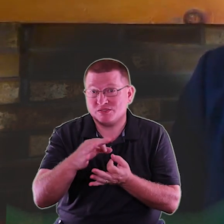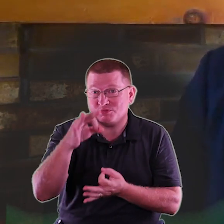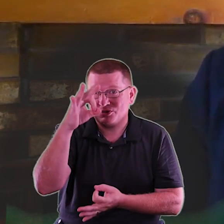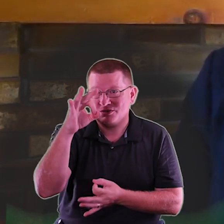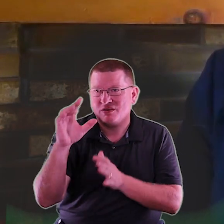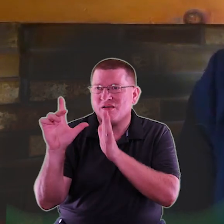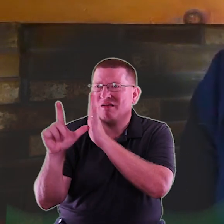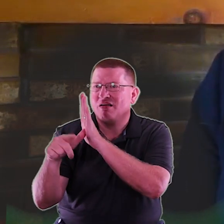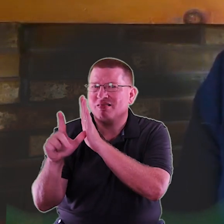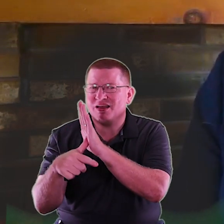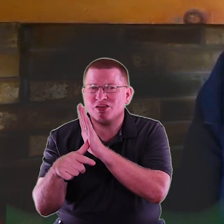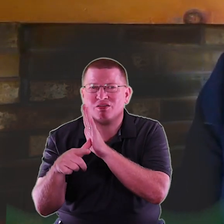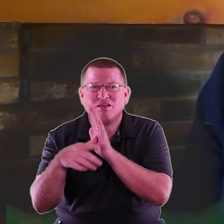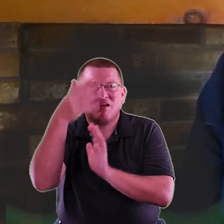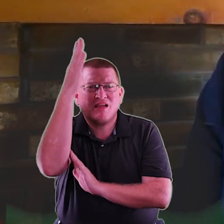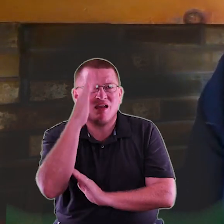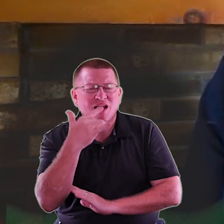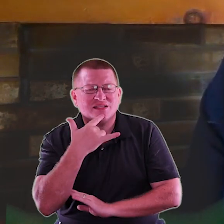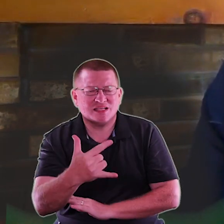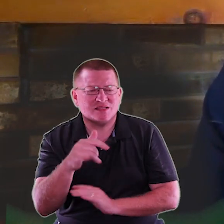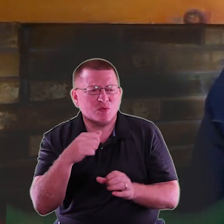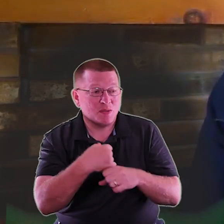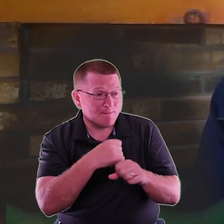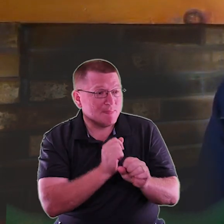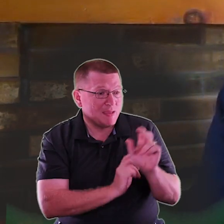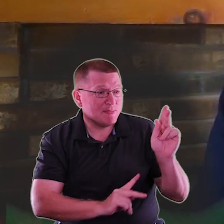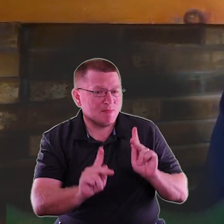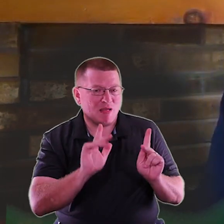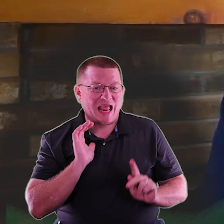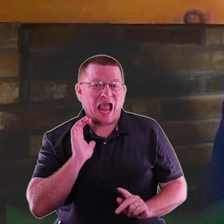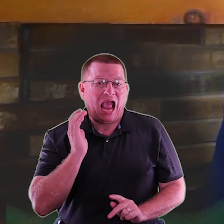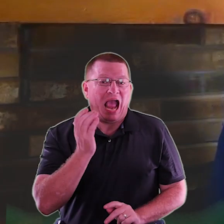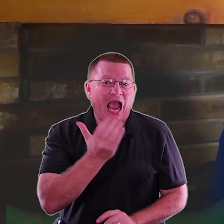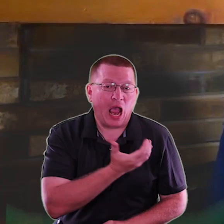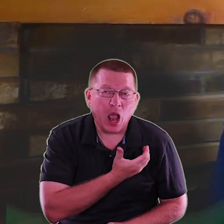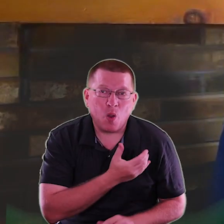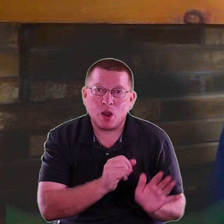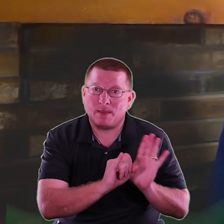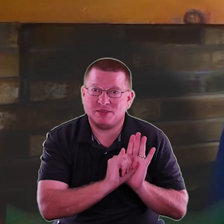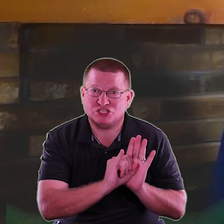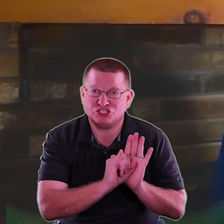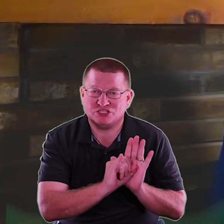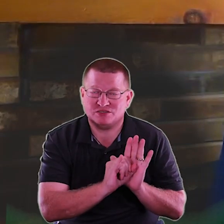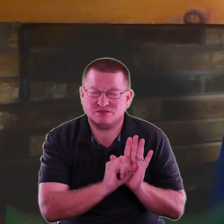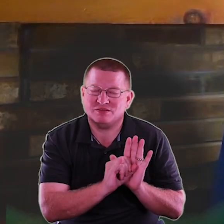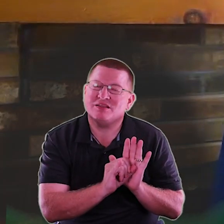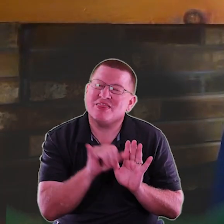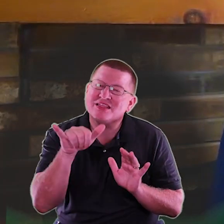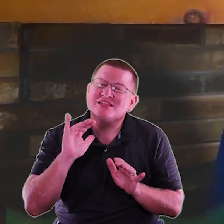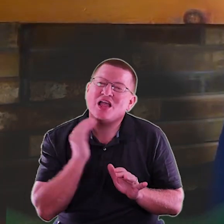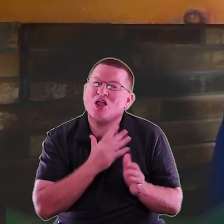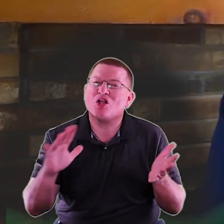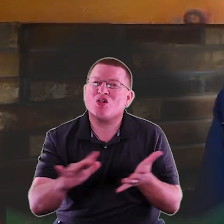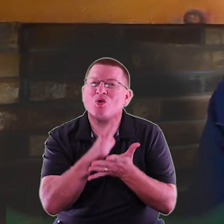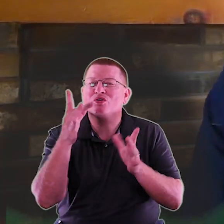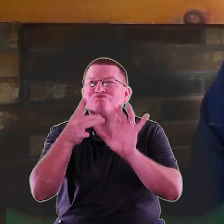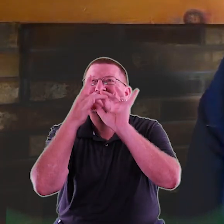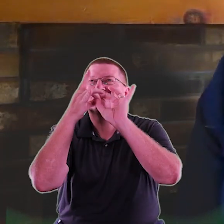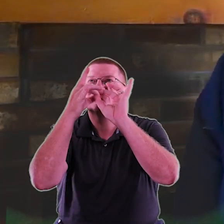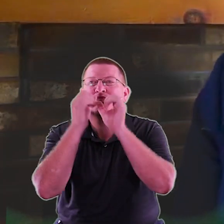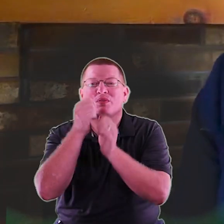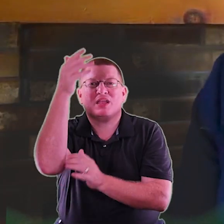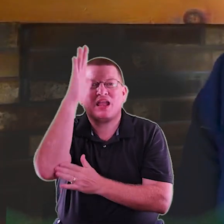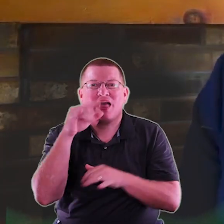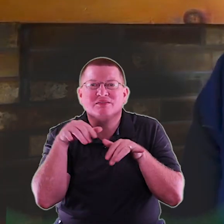us make humankind in our image. This is the glorious relationship with God that spills out